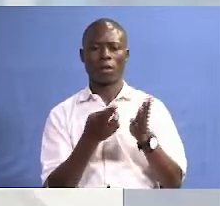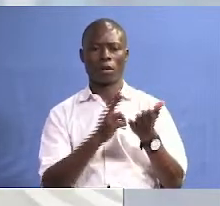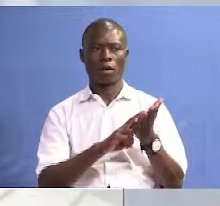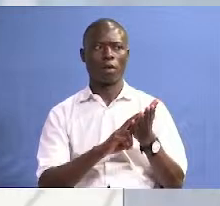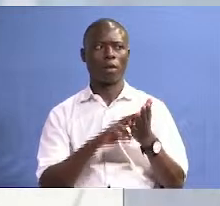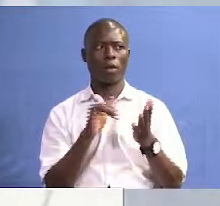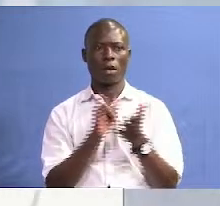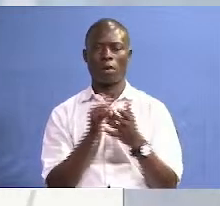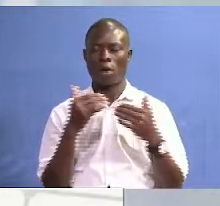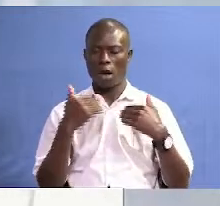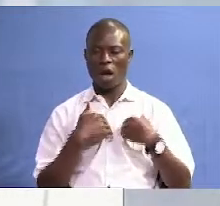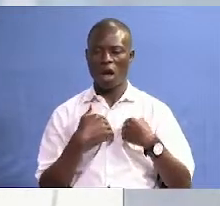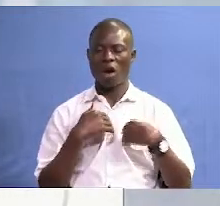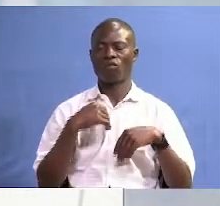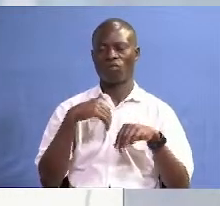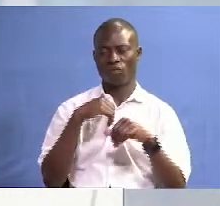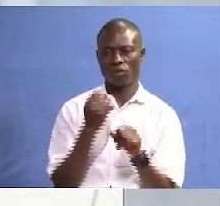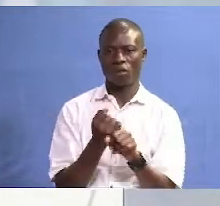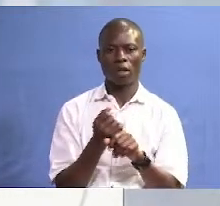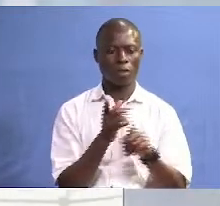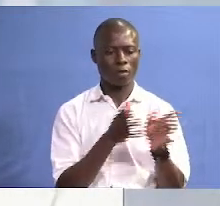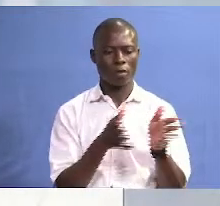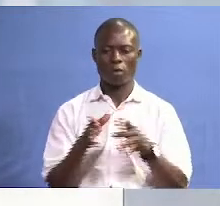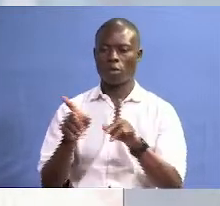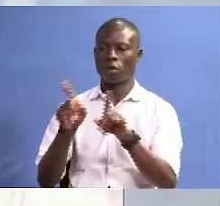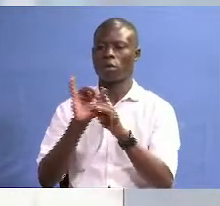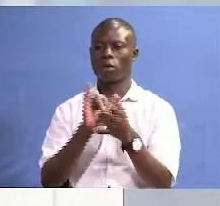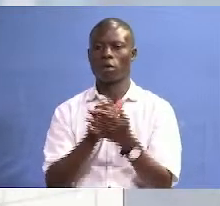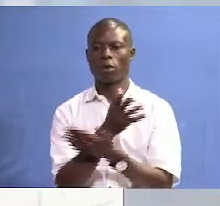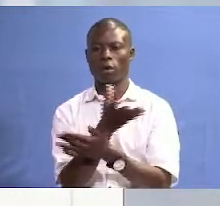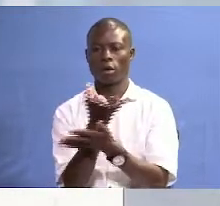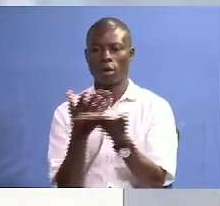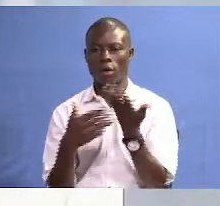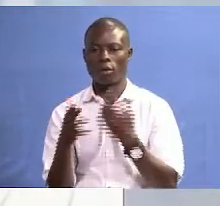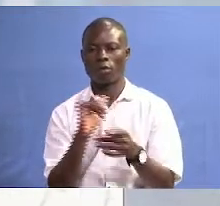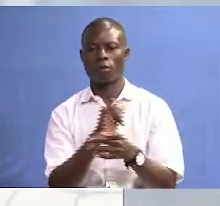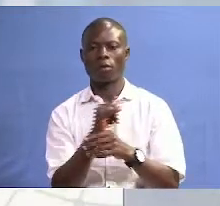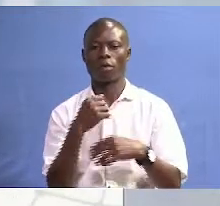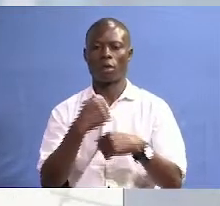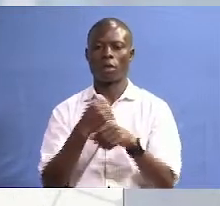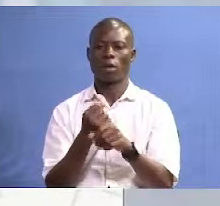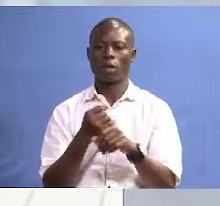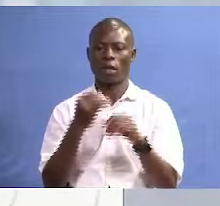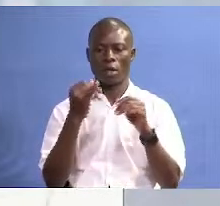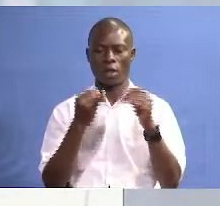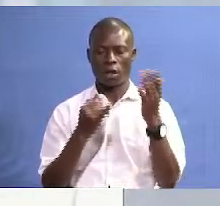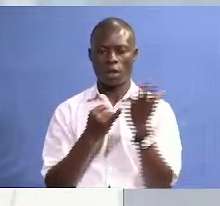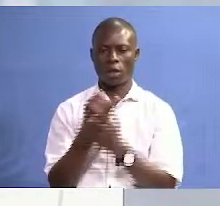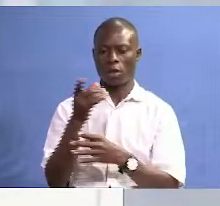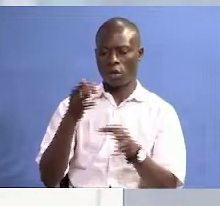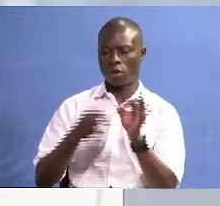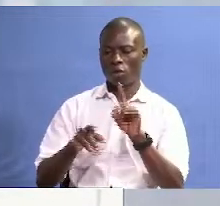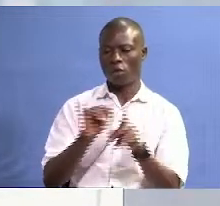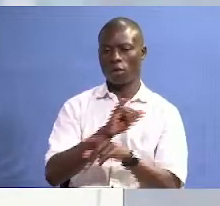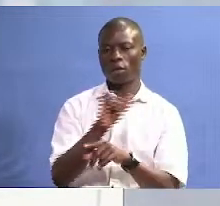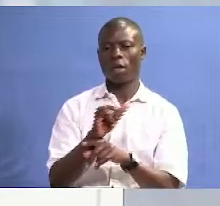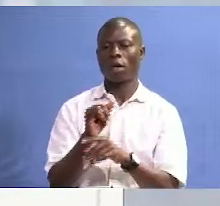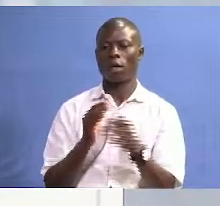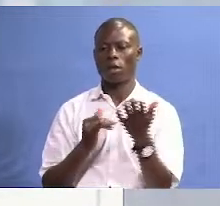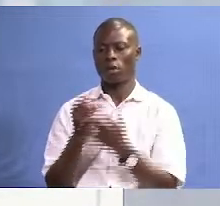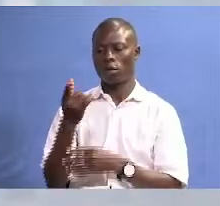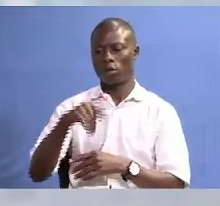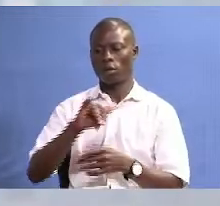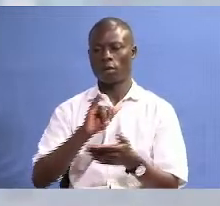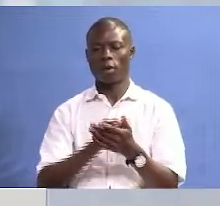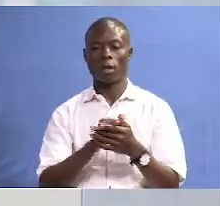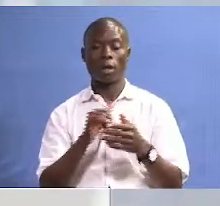be heard on priority basis, suggesting that a full judicial review of the act's constitutionality and the